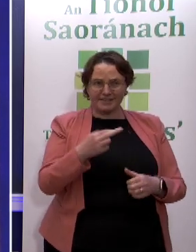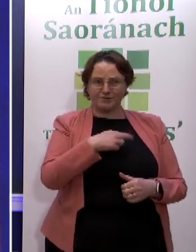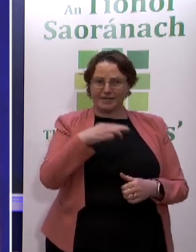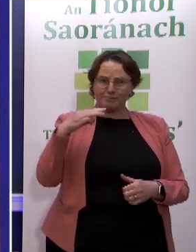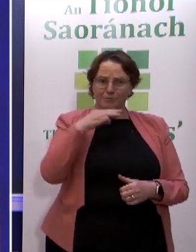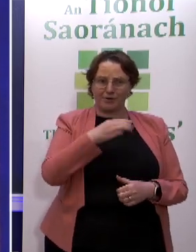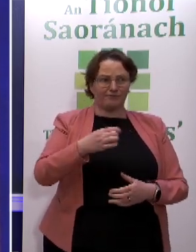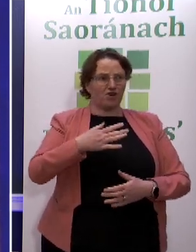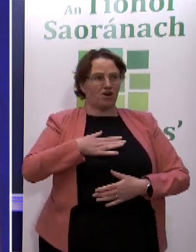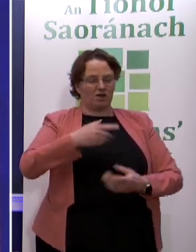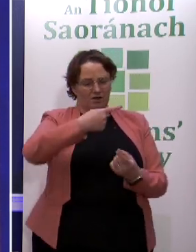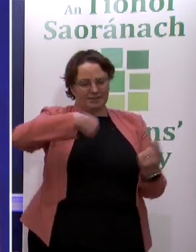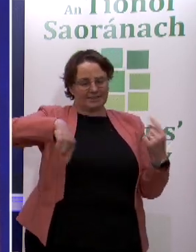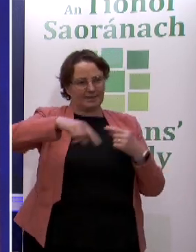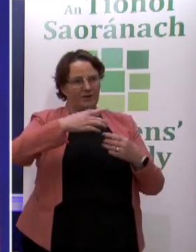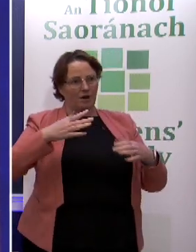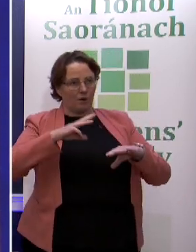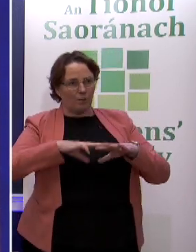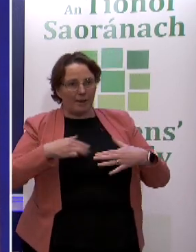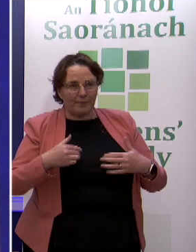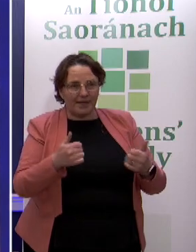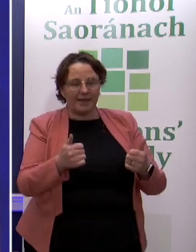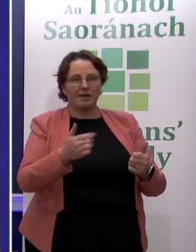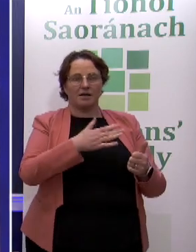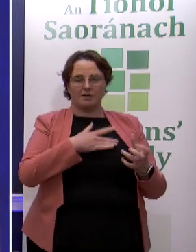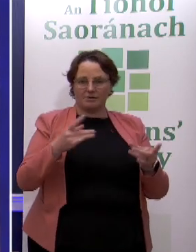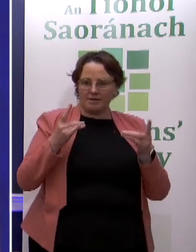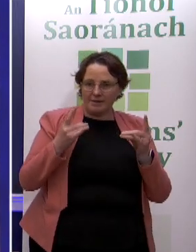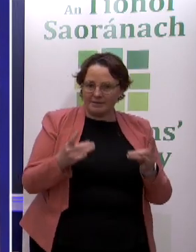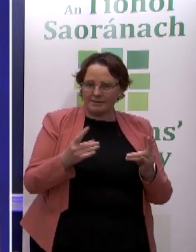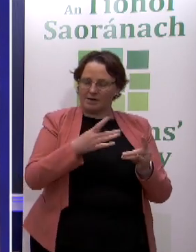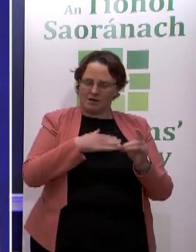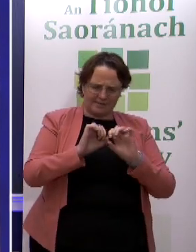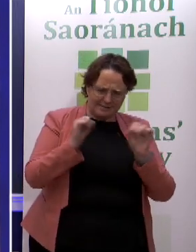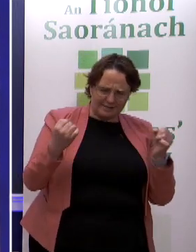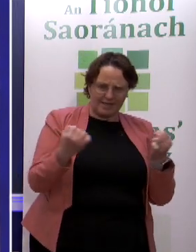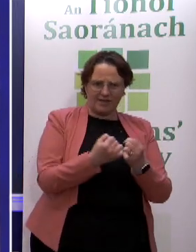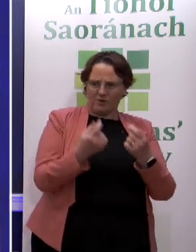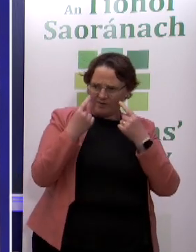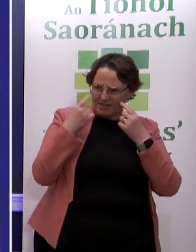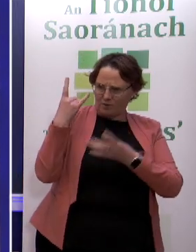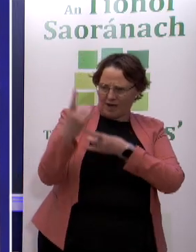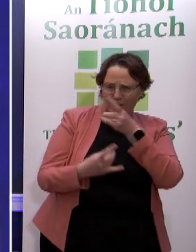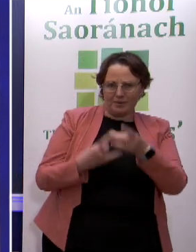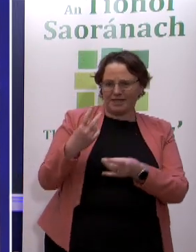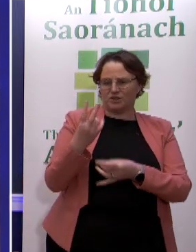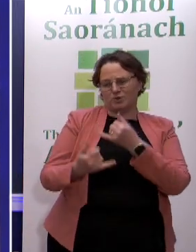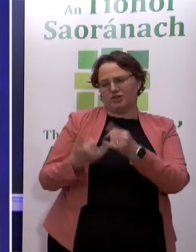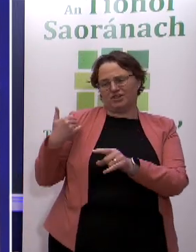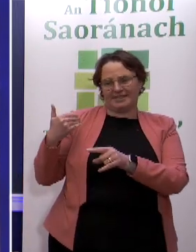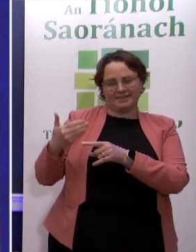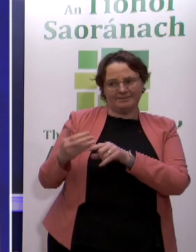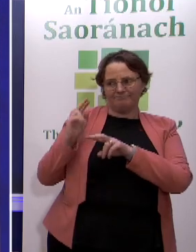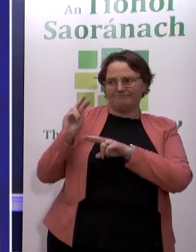to us, to our well-being, to our health, and to our societies. We've all seen what's happened over the last 2 years